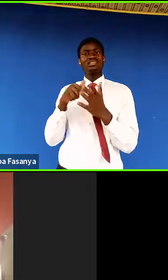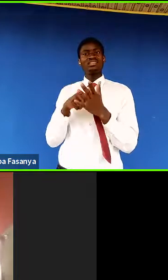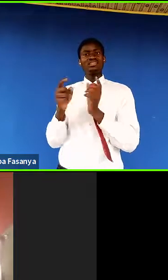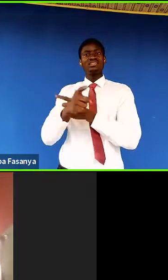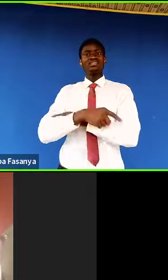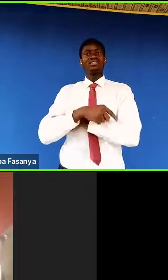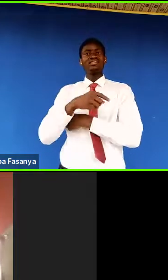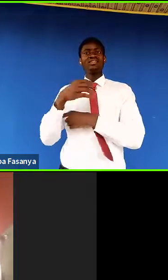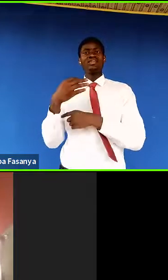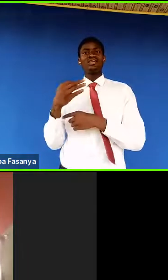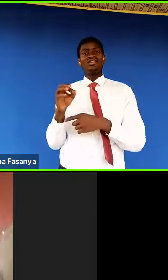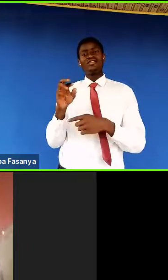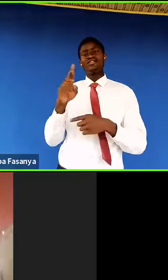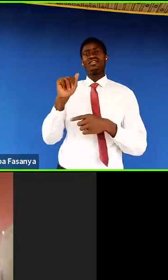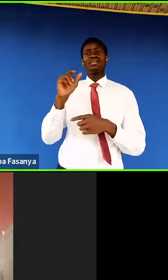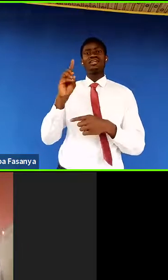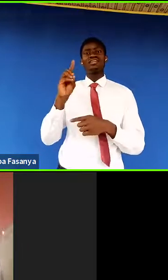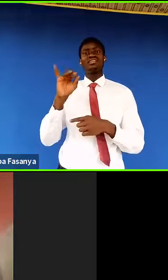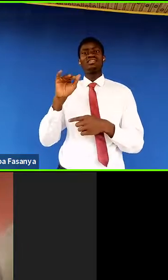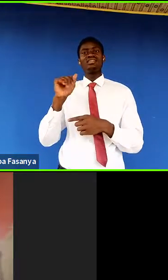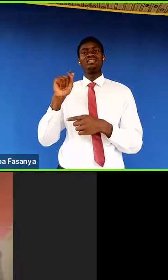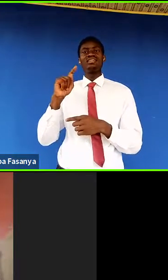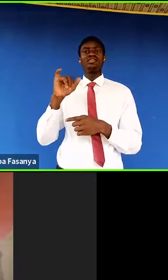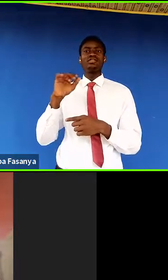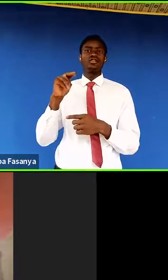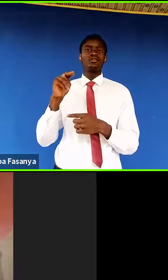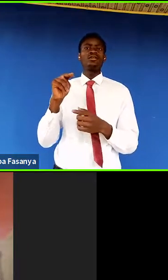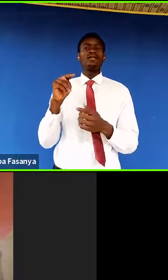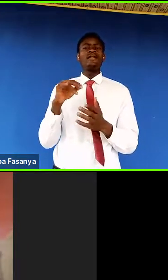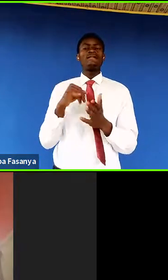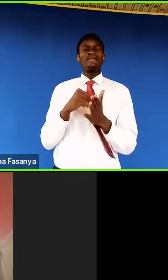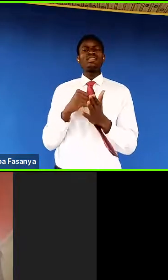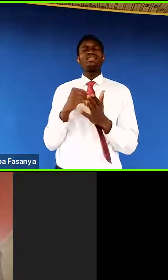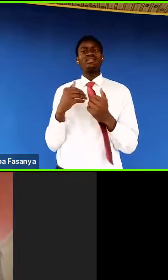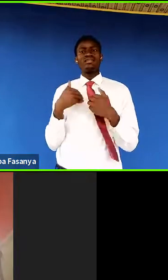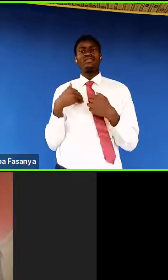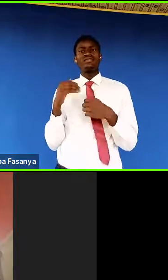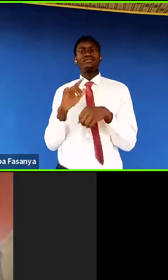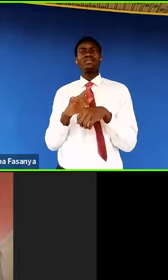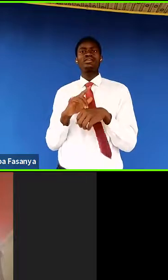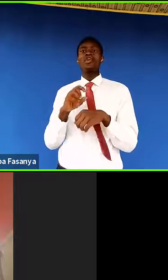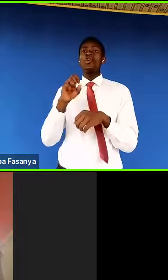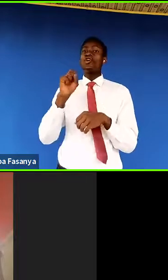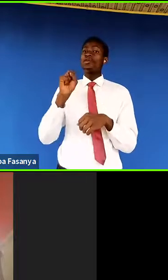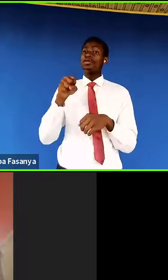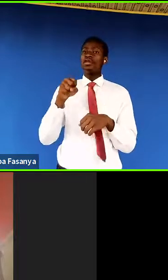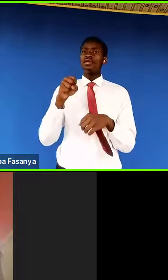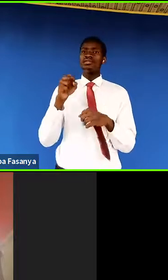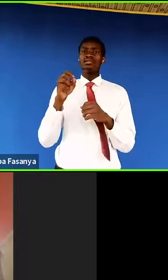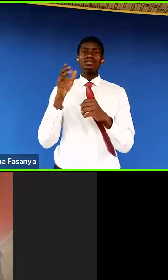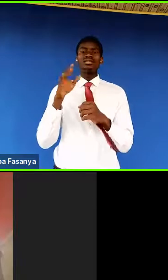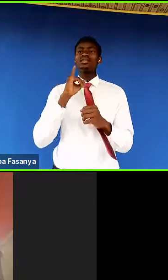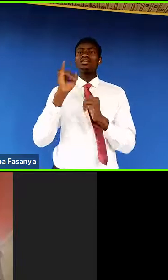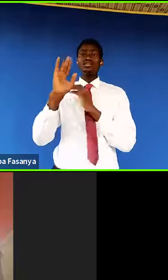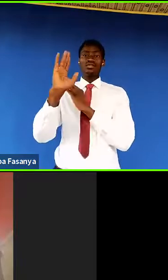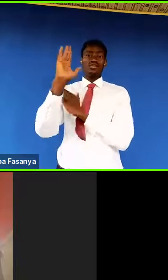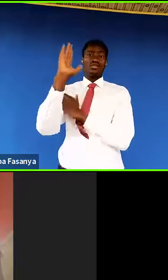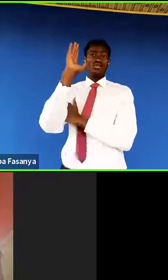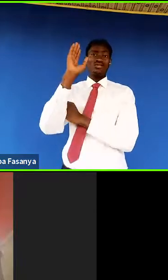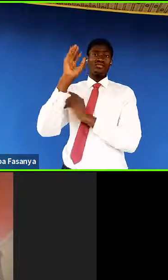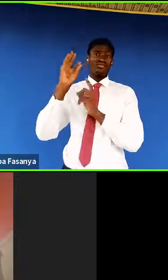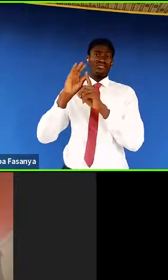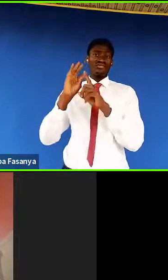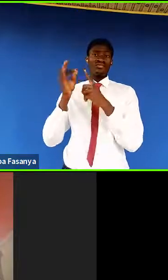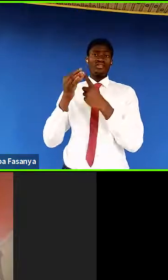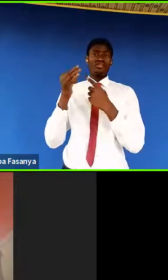know the long-term effects yet. Yes, there is a God factor. Can you hear me? Hello, can you hear me?